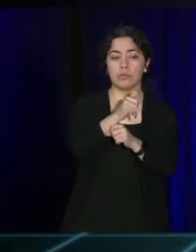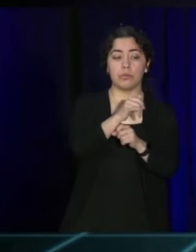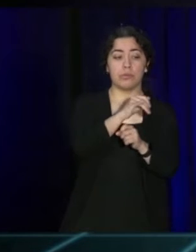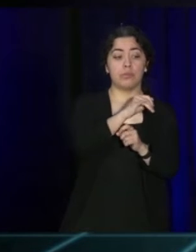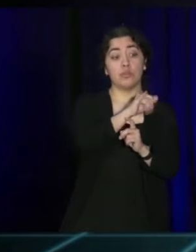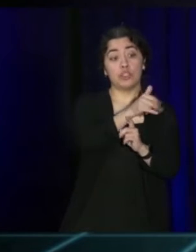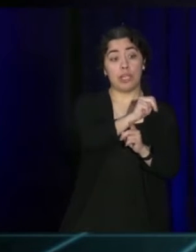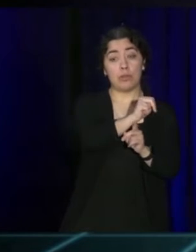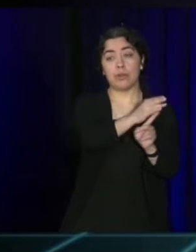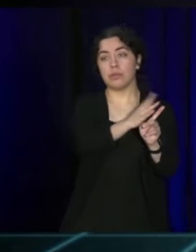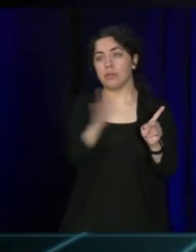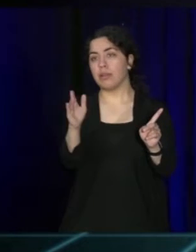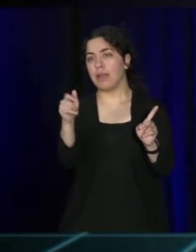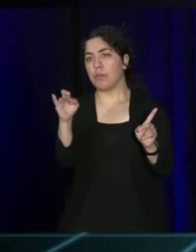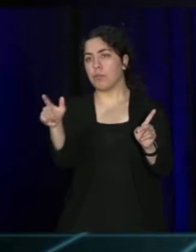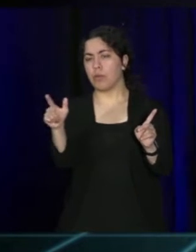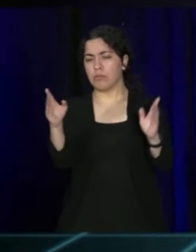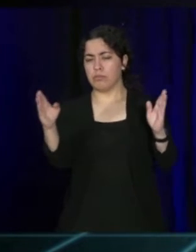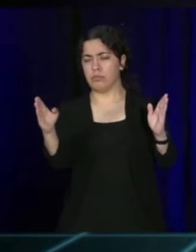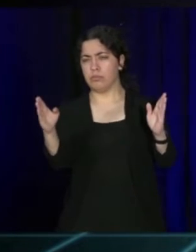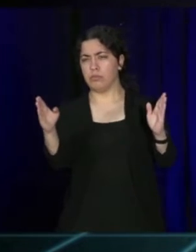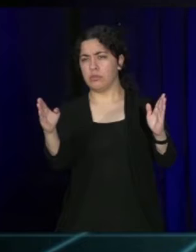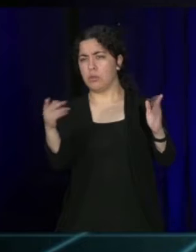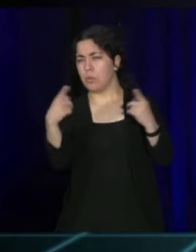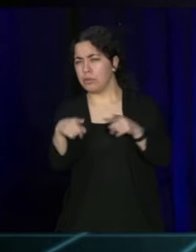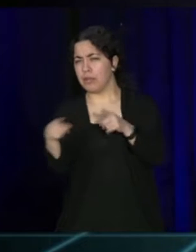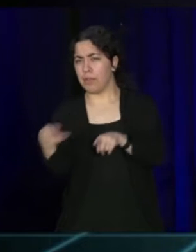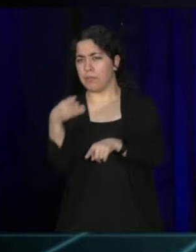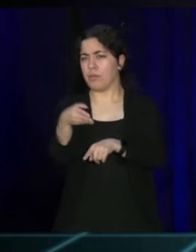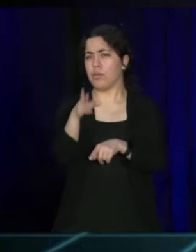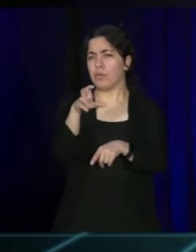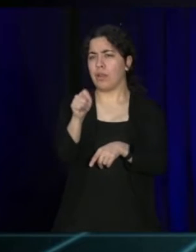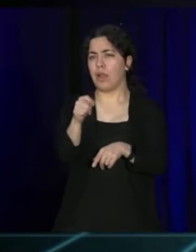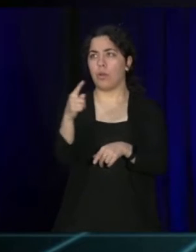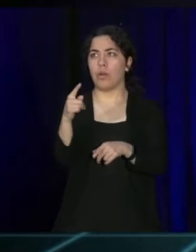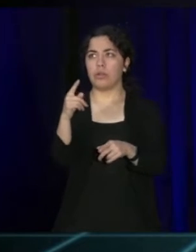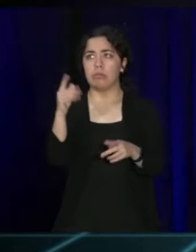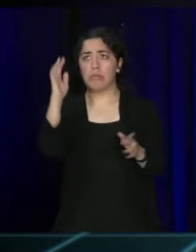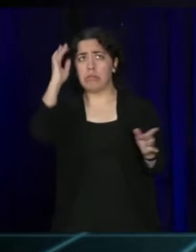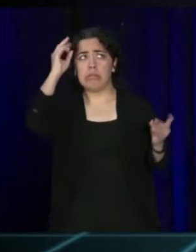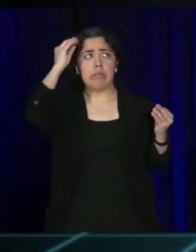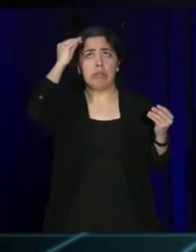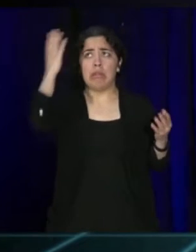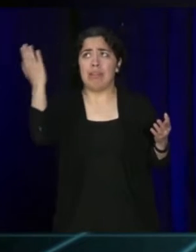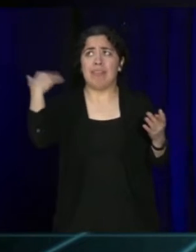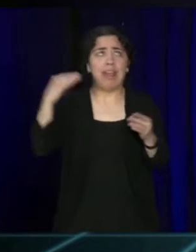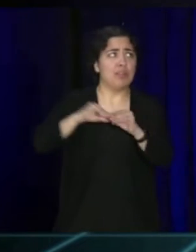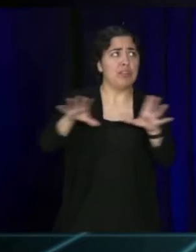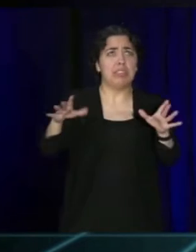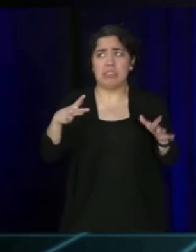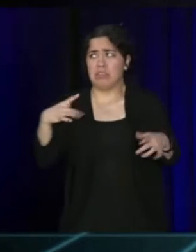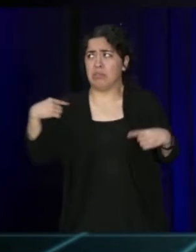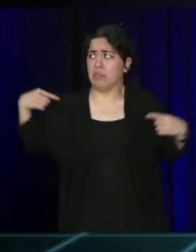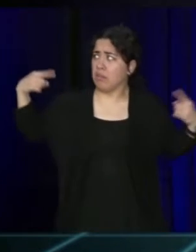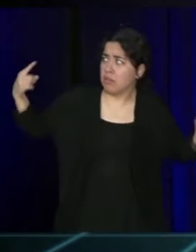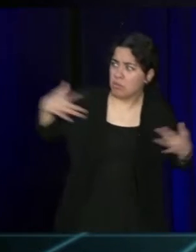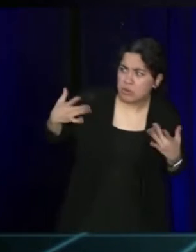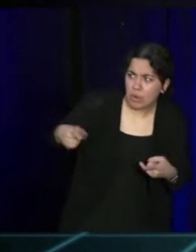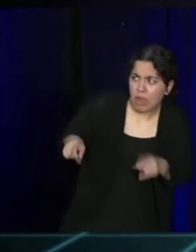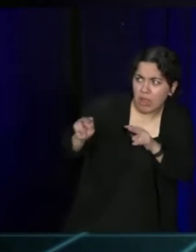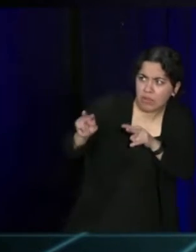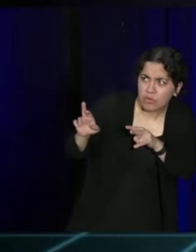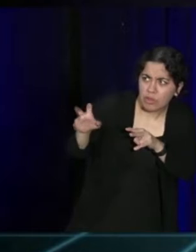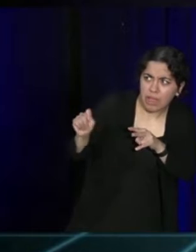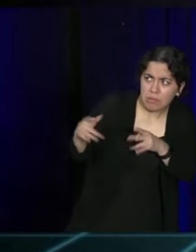happening in React. I think there was like a tweet, someone was panicking about like last release was like so long, what's going on with React. But you can see all the sort